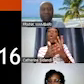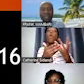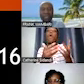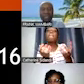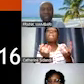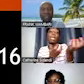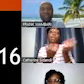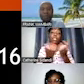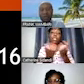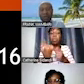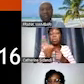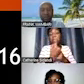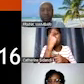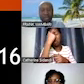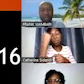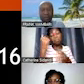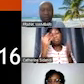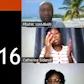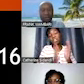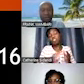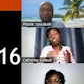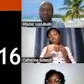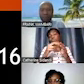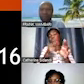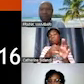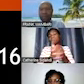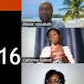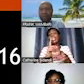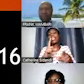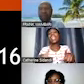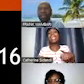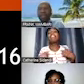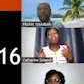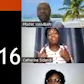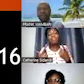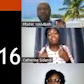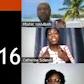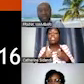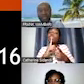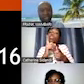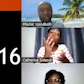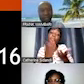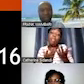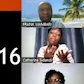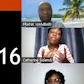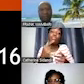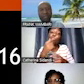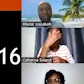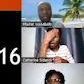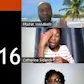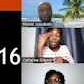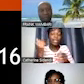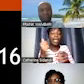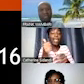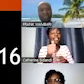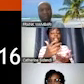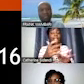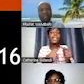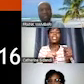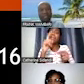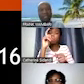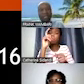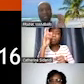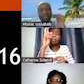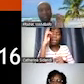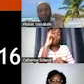because somebody has walked away from your life. So even if you may forget anything I say today, remember